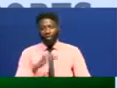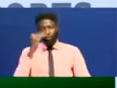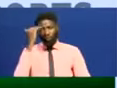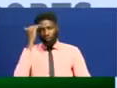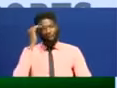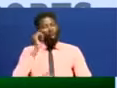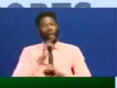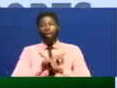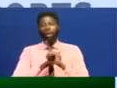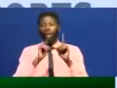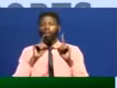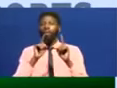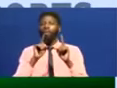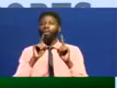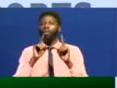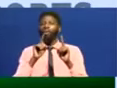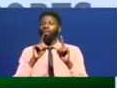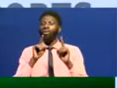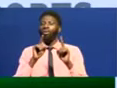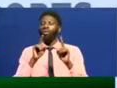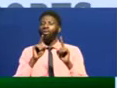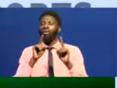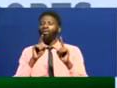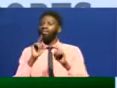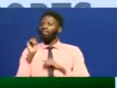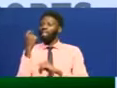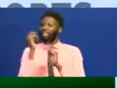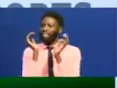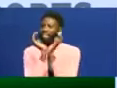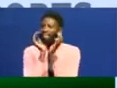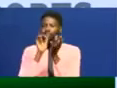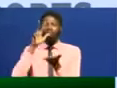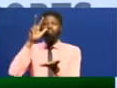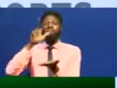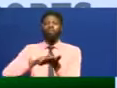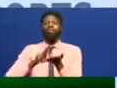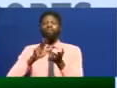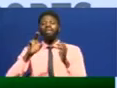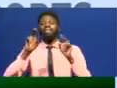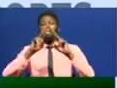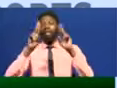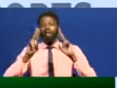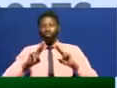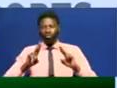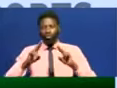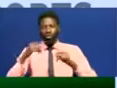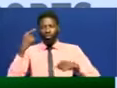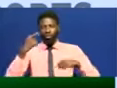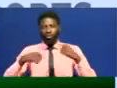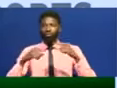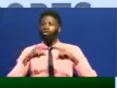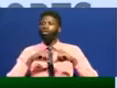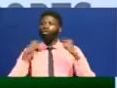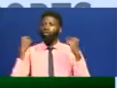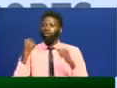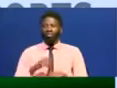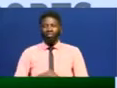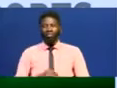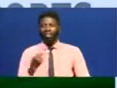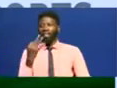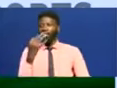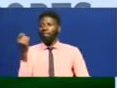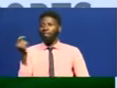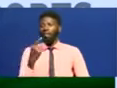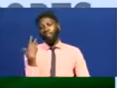international competitions. In fact, as recently as 3 months ago, there was a